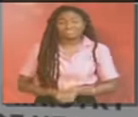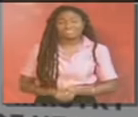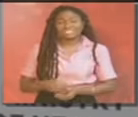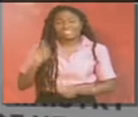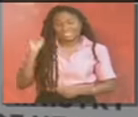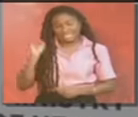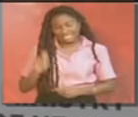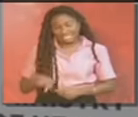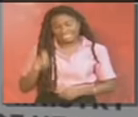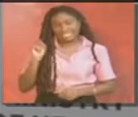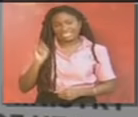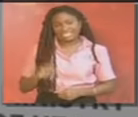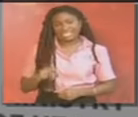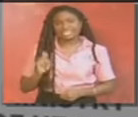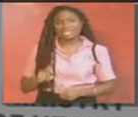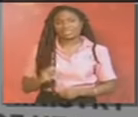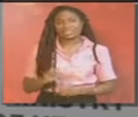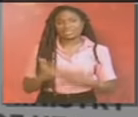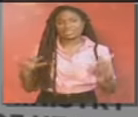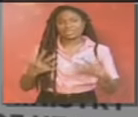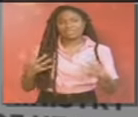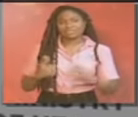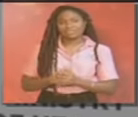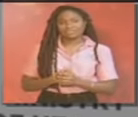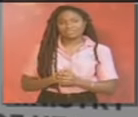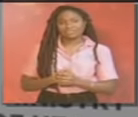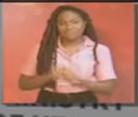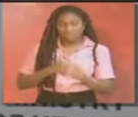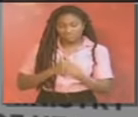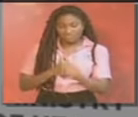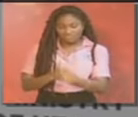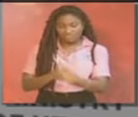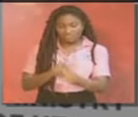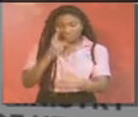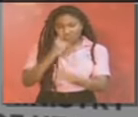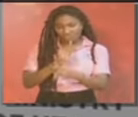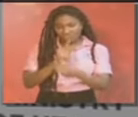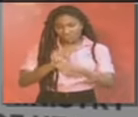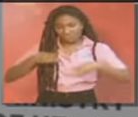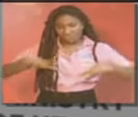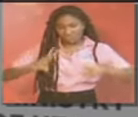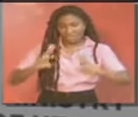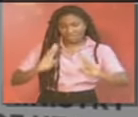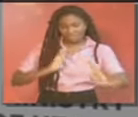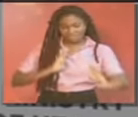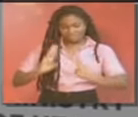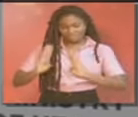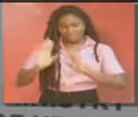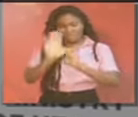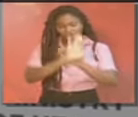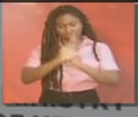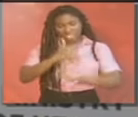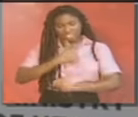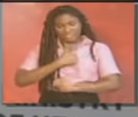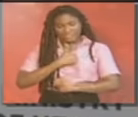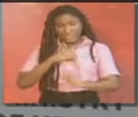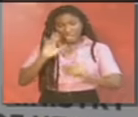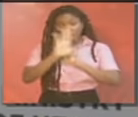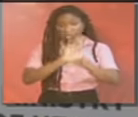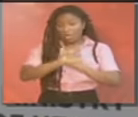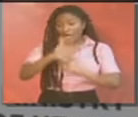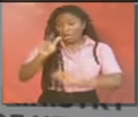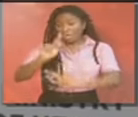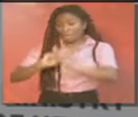maintain even more so the behaviors that will protect ourselves and protect others from